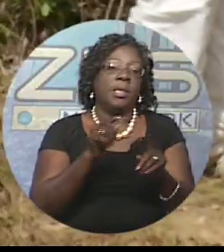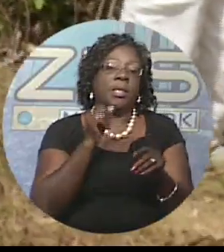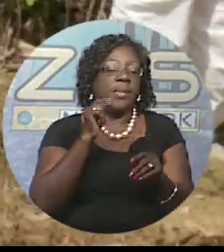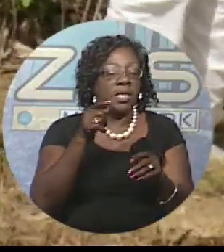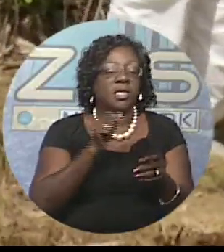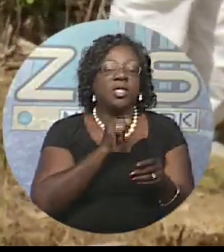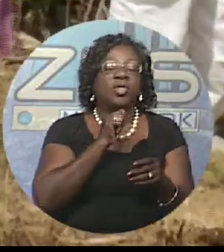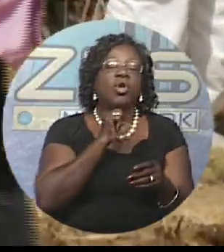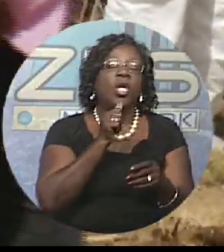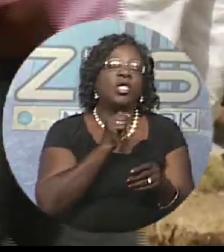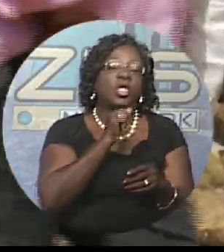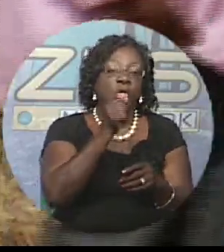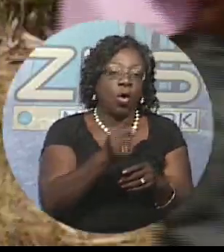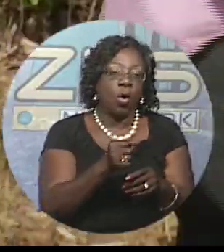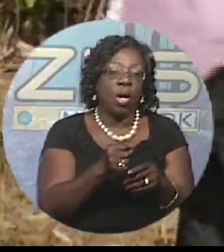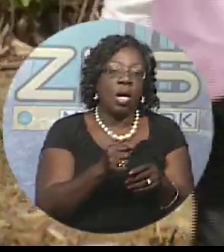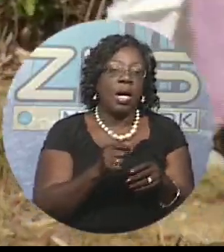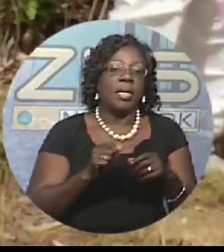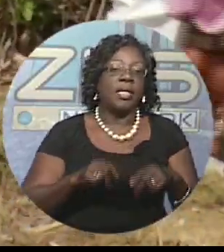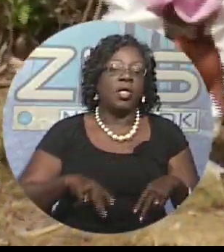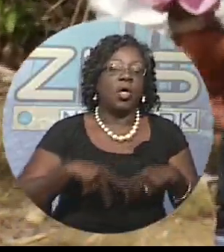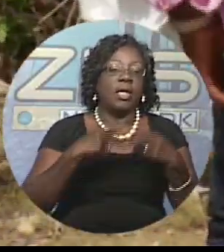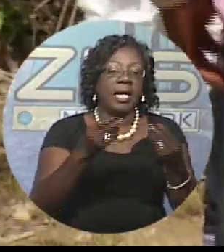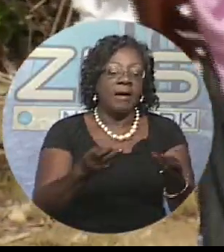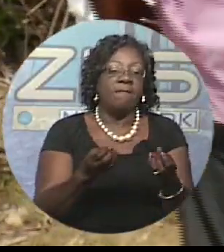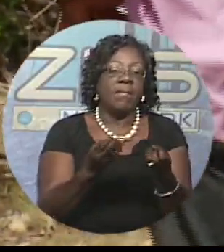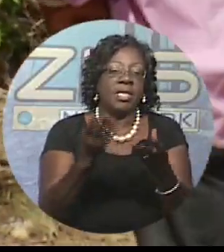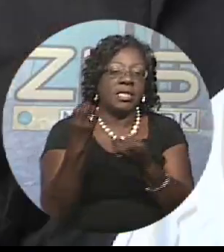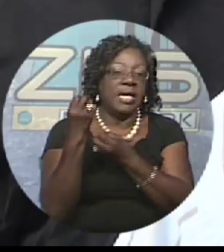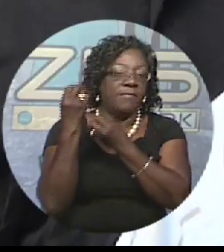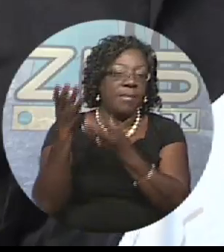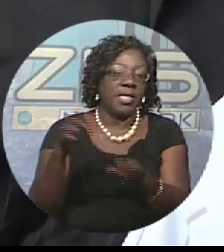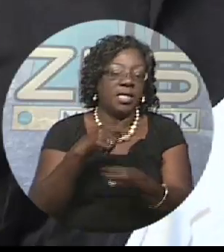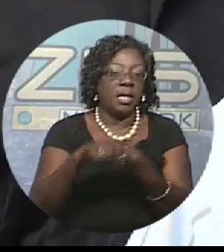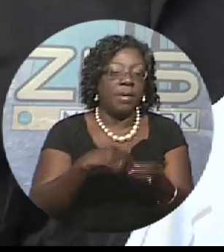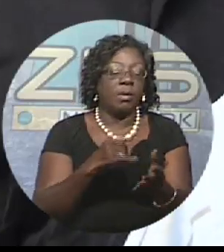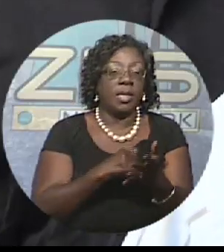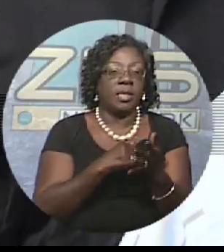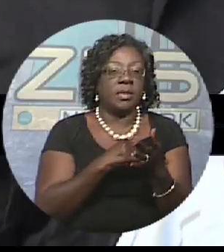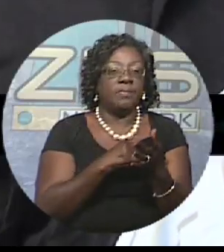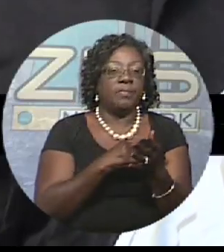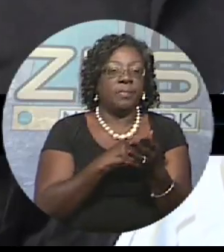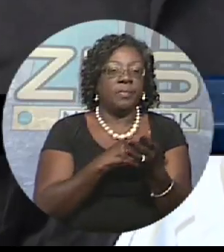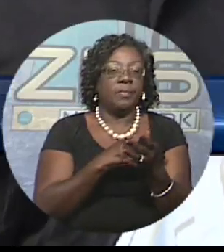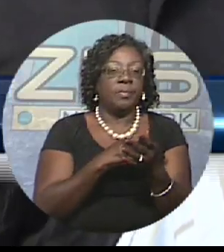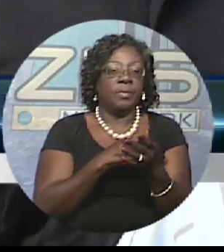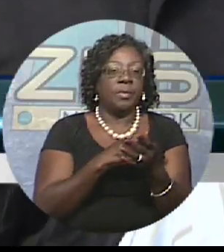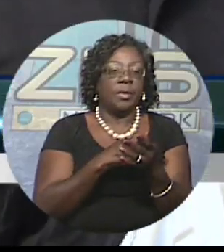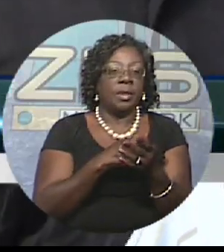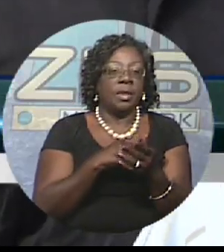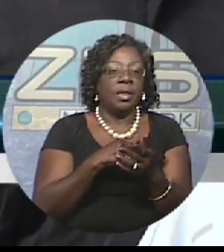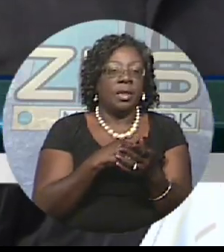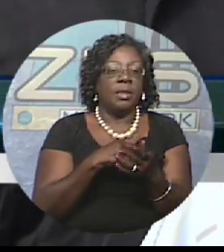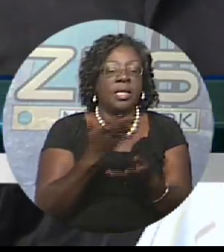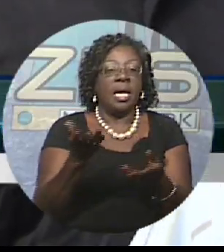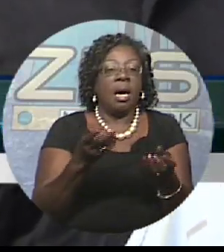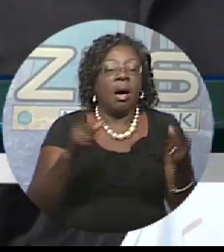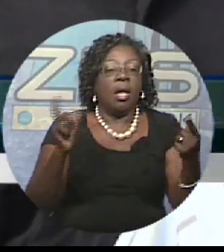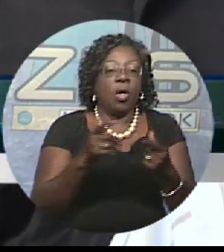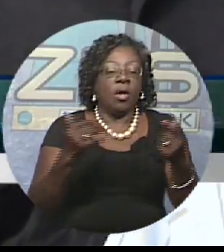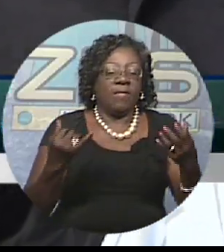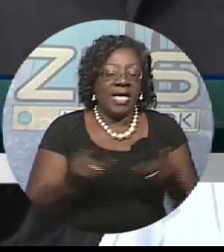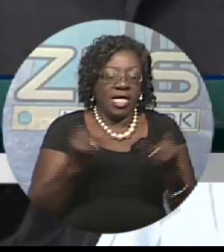scene and did not provide much details on the extent of her injuries. As if there are several injuries to the body